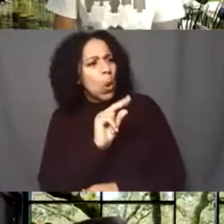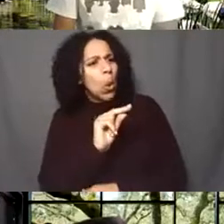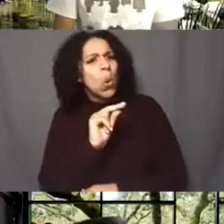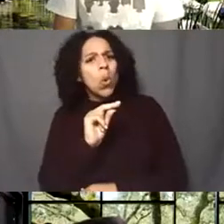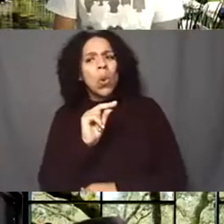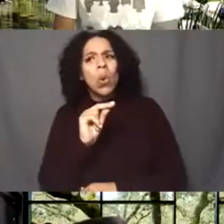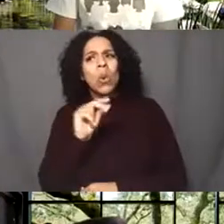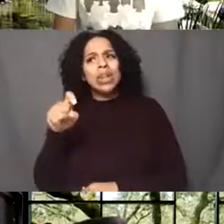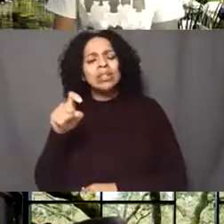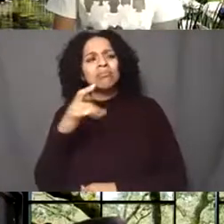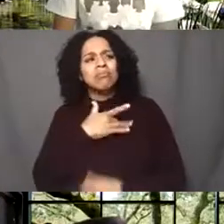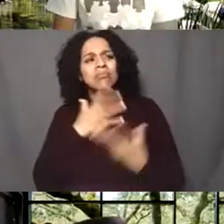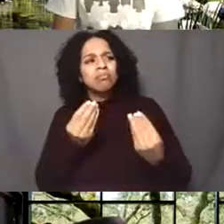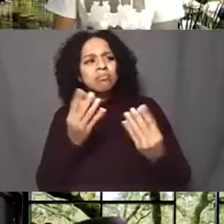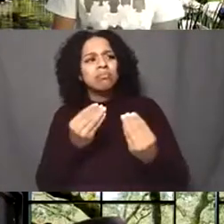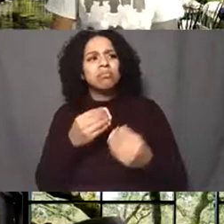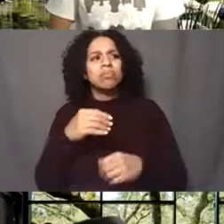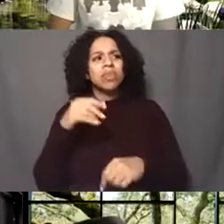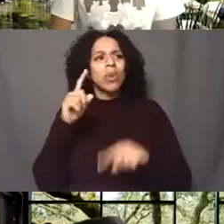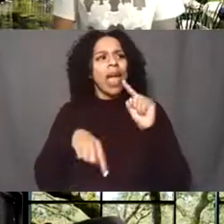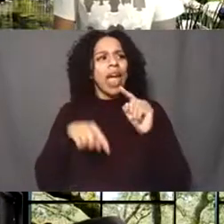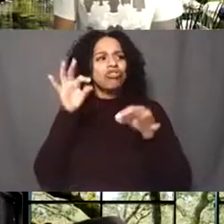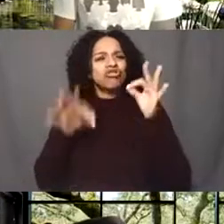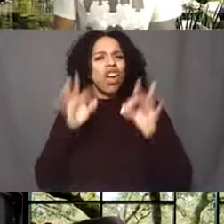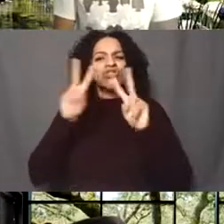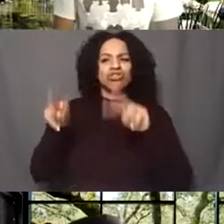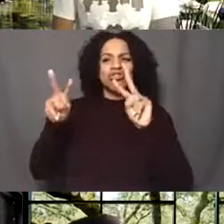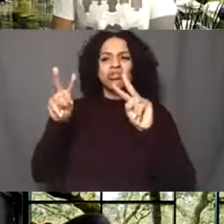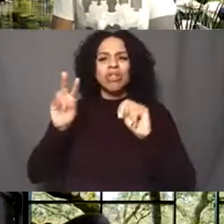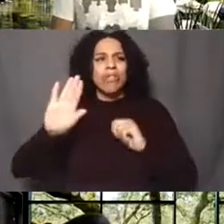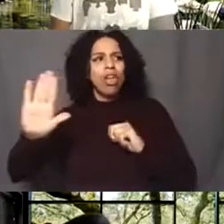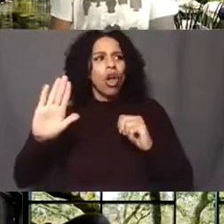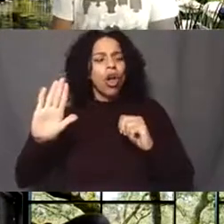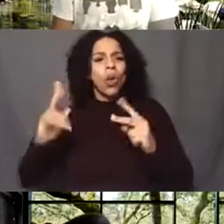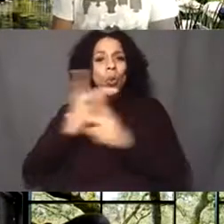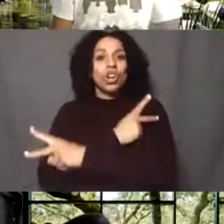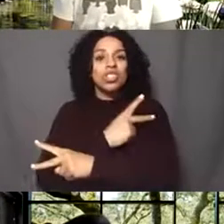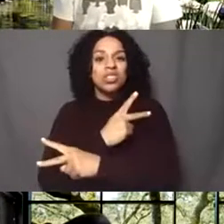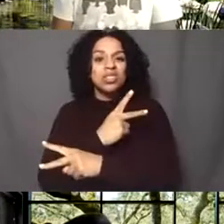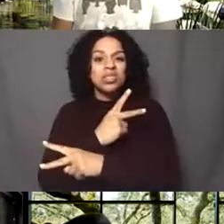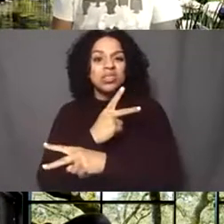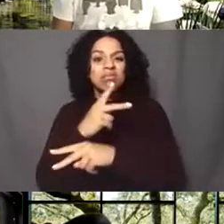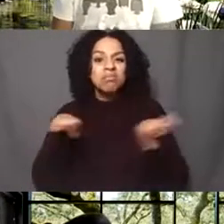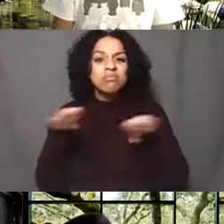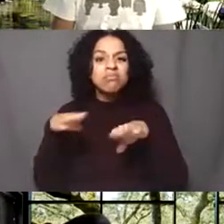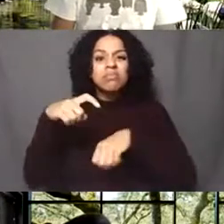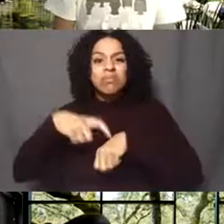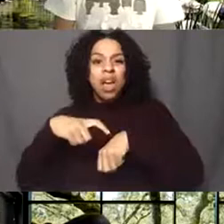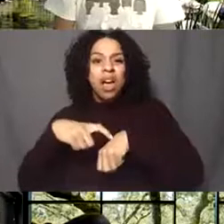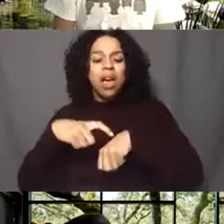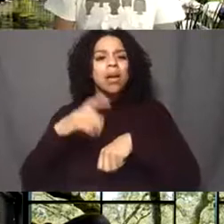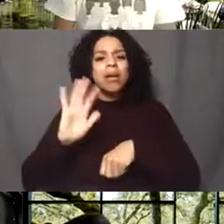none of us should be judged by the worst thing that we've ever done, or summed up by the worst thing we've ever done. I just think